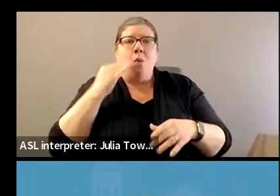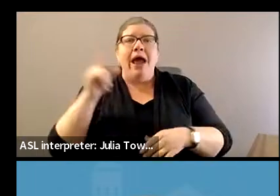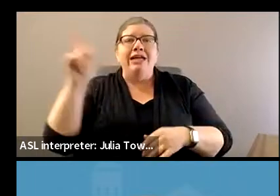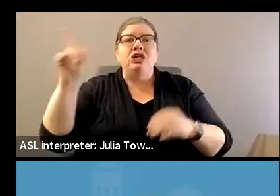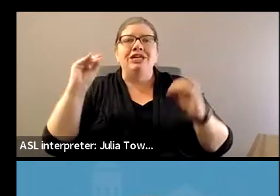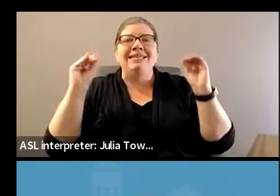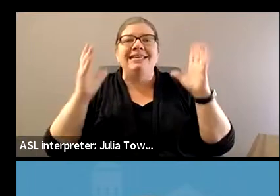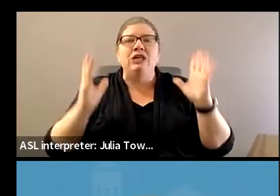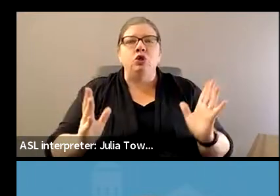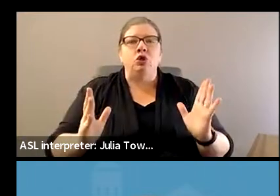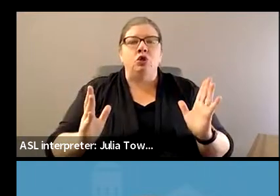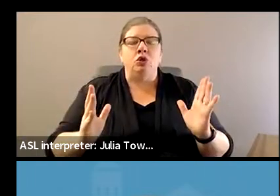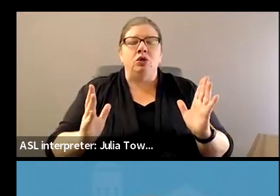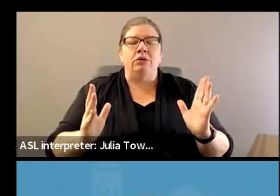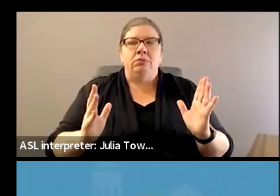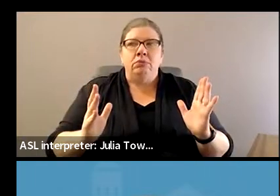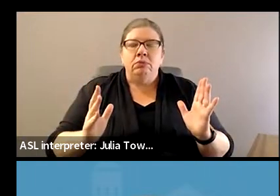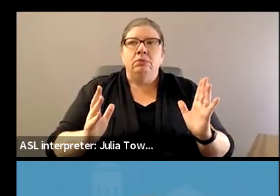teacher.